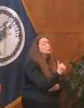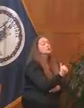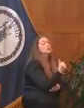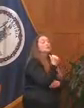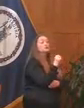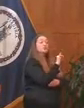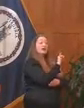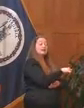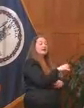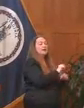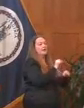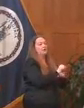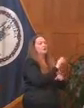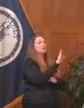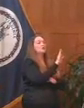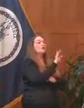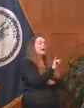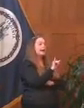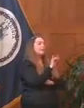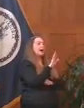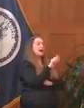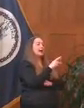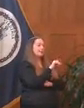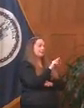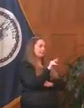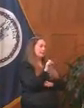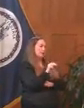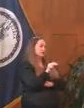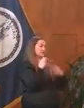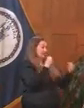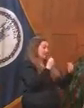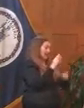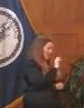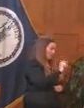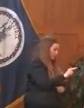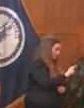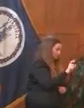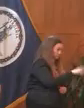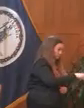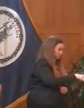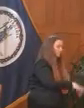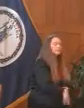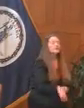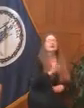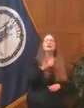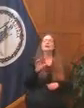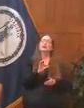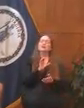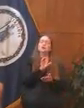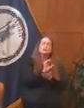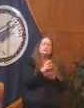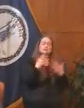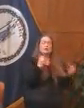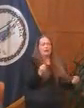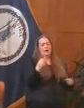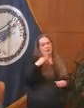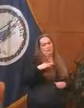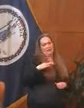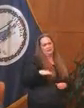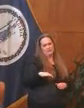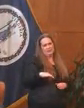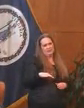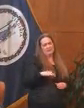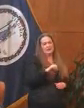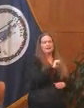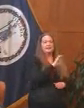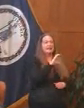for a bipartisan health bill serving all people in your district? So essential health benefits are things that the Affordable Care Act placed in